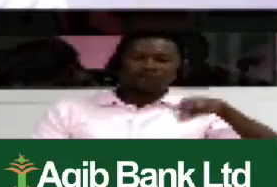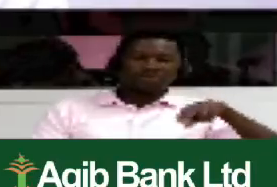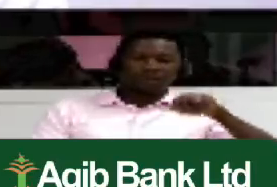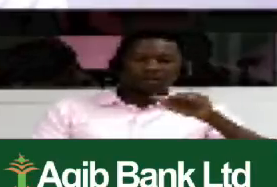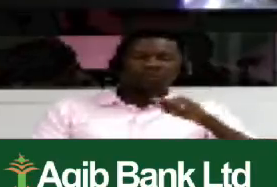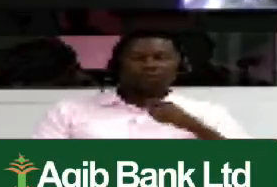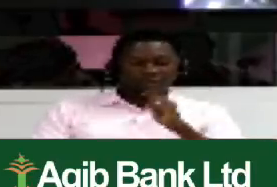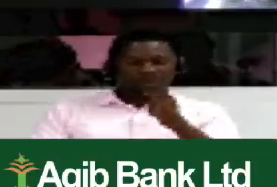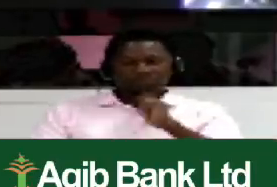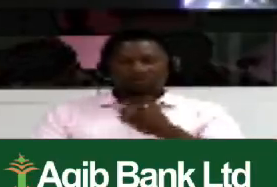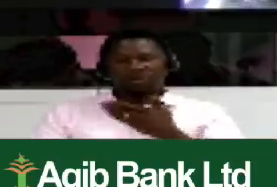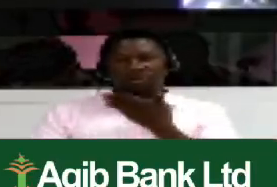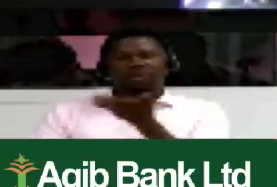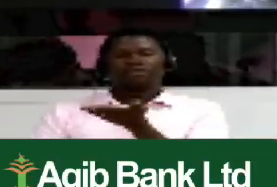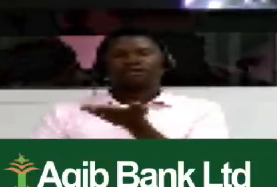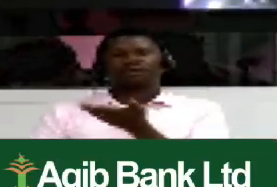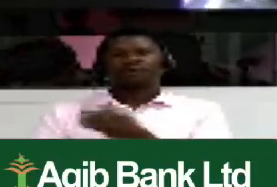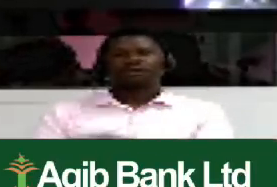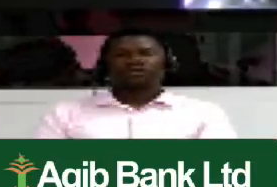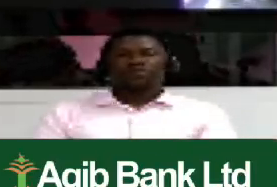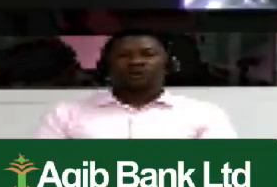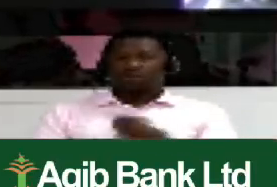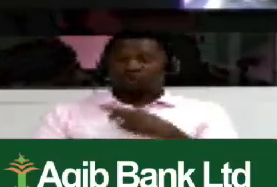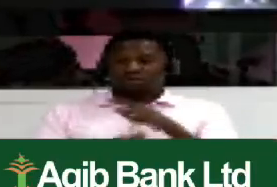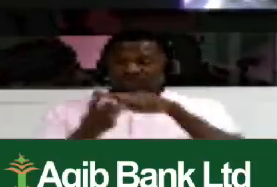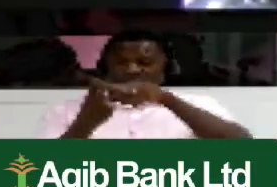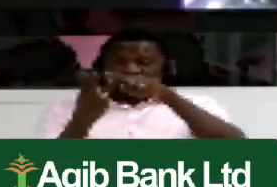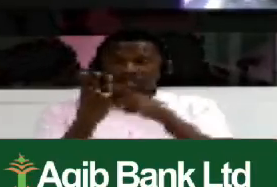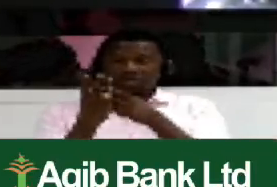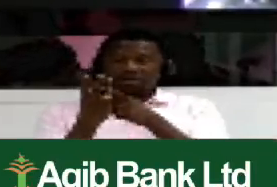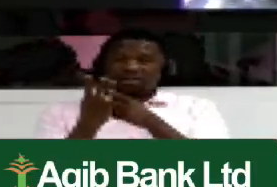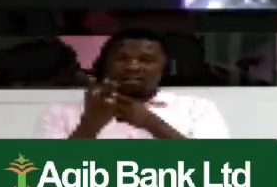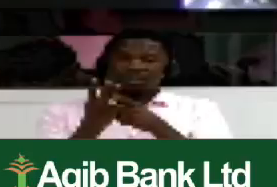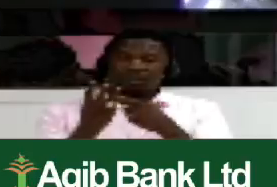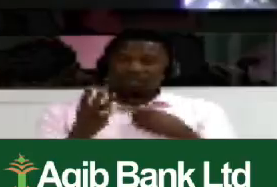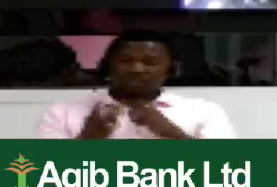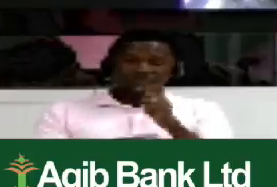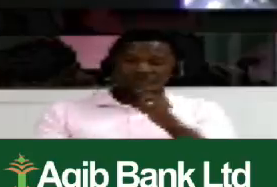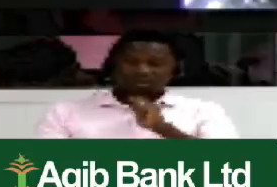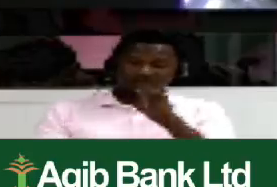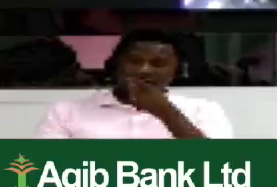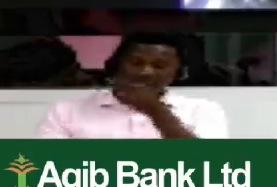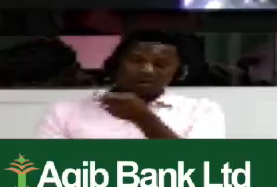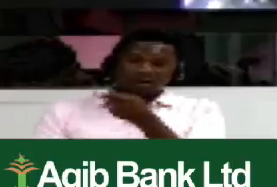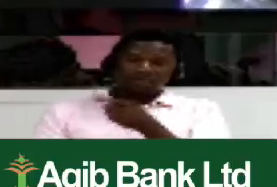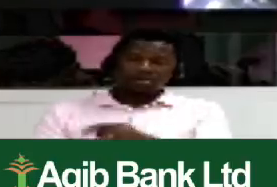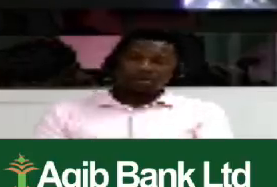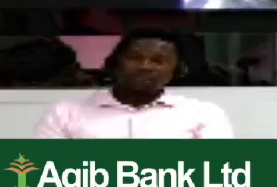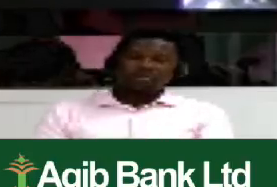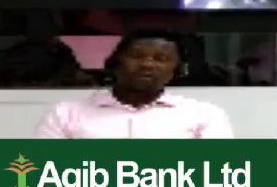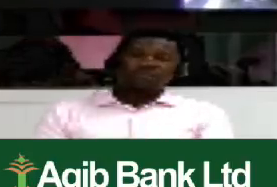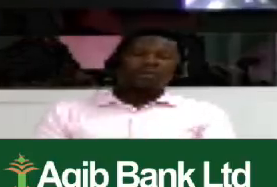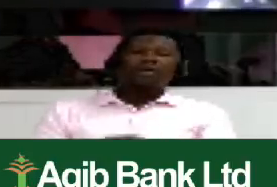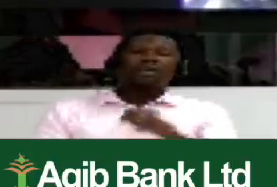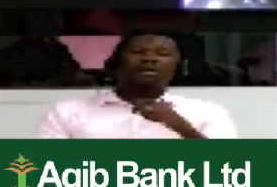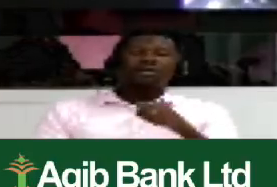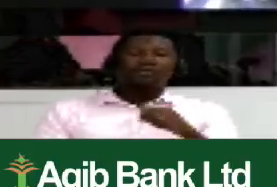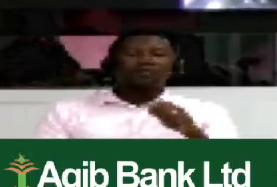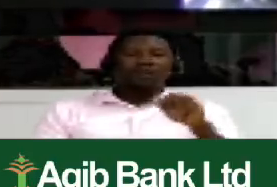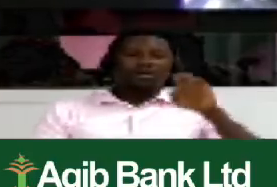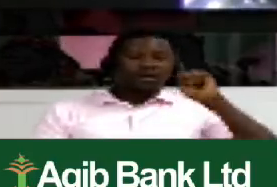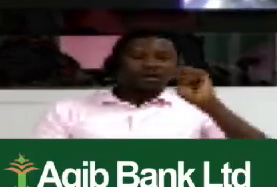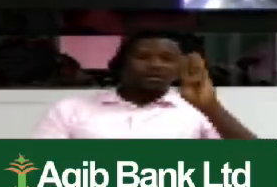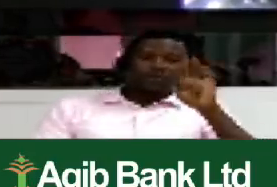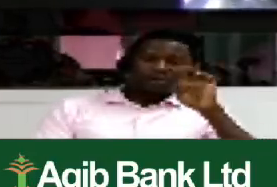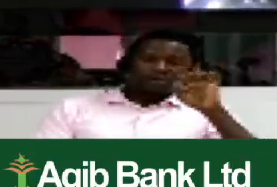Was it only those three individuals that you interviewed? The father, Ibrahim Abare's father, by the name Ali Abare, was also interviewed, because